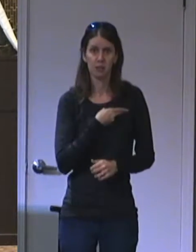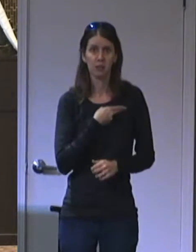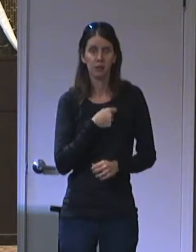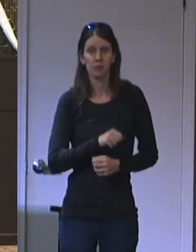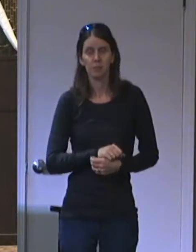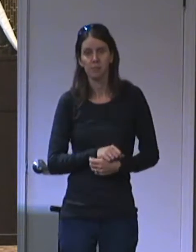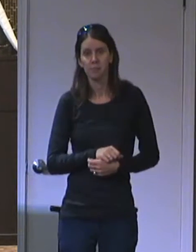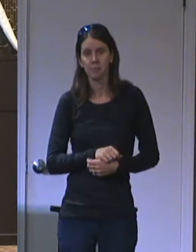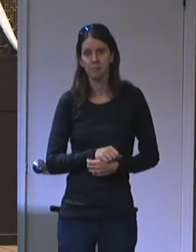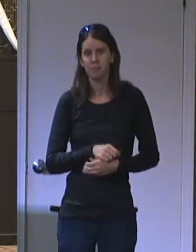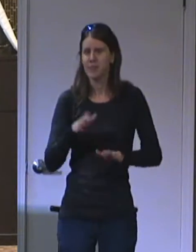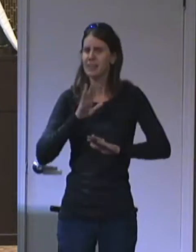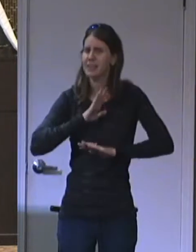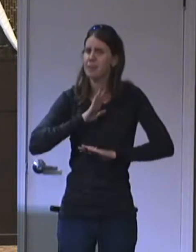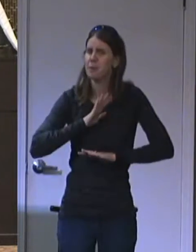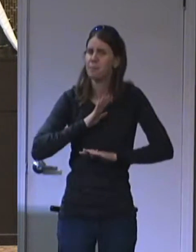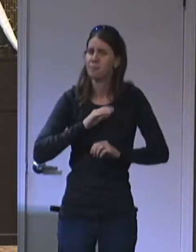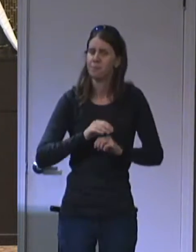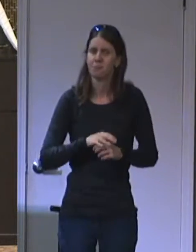Contentment.